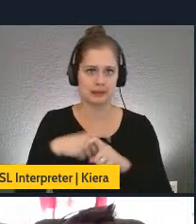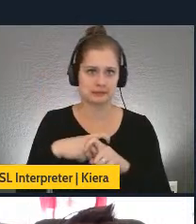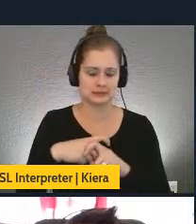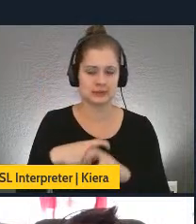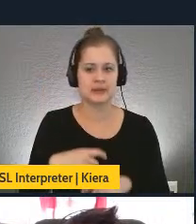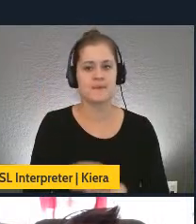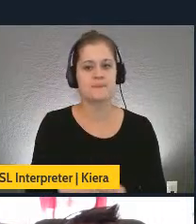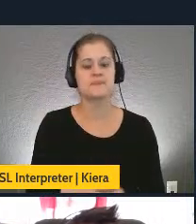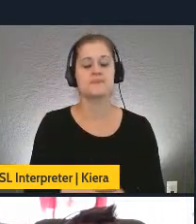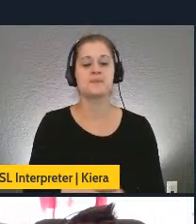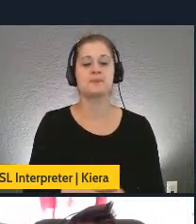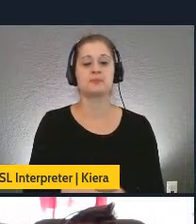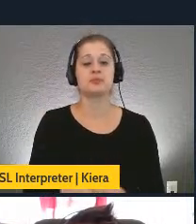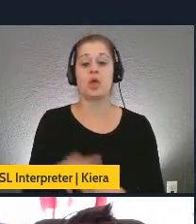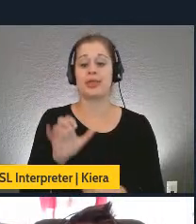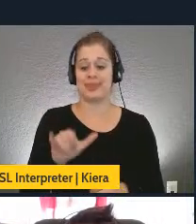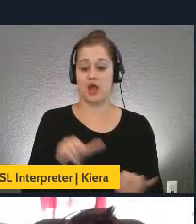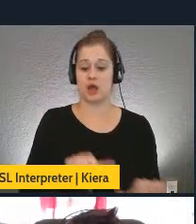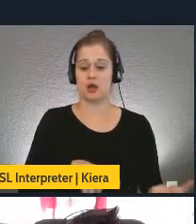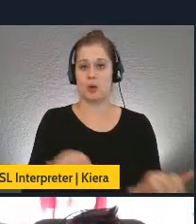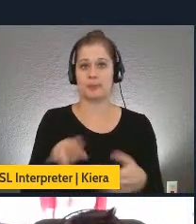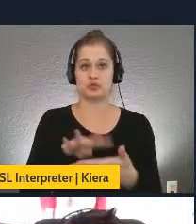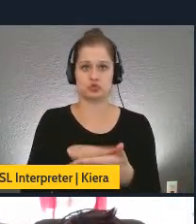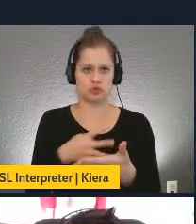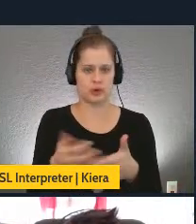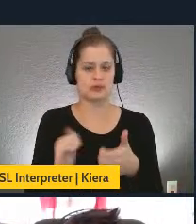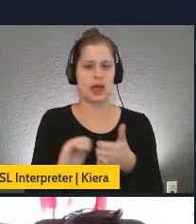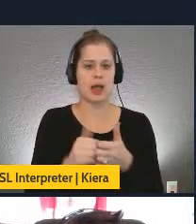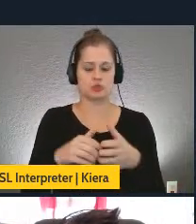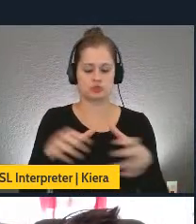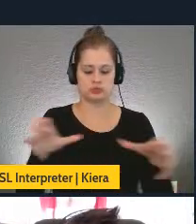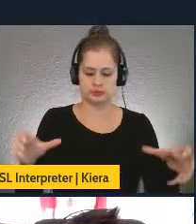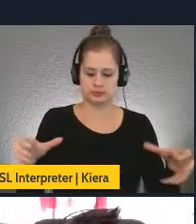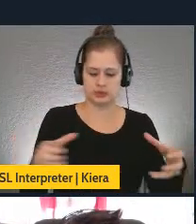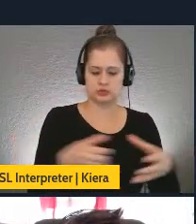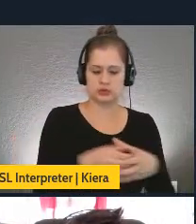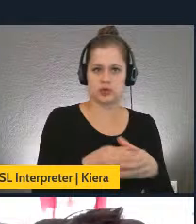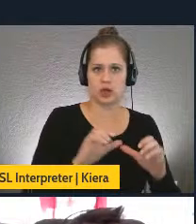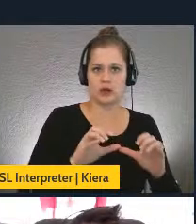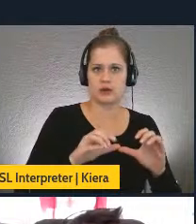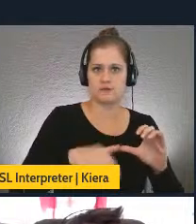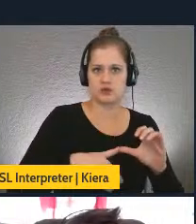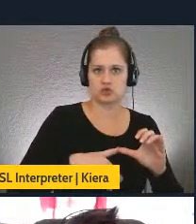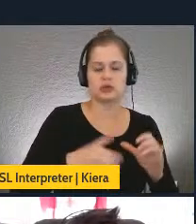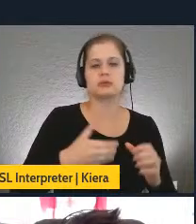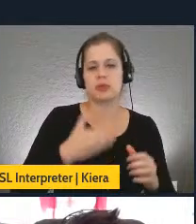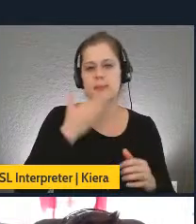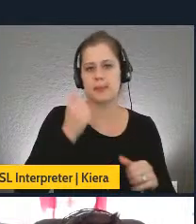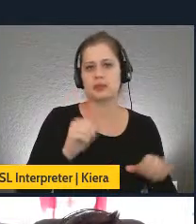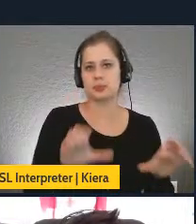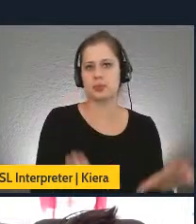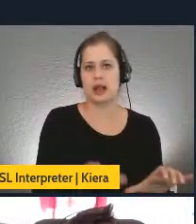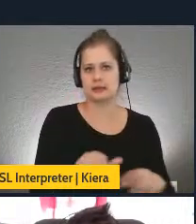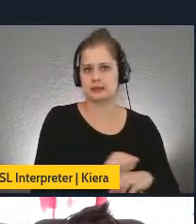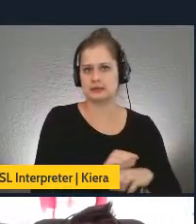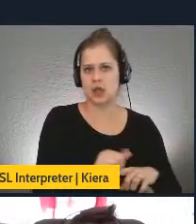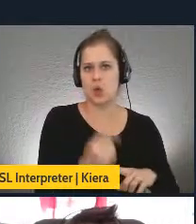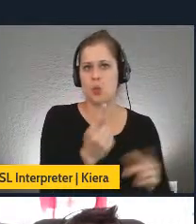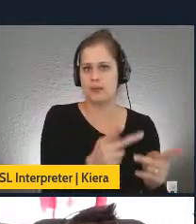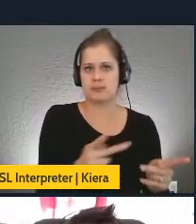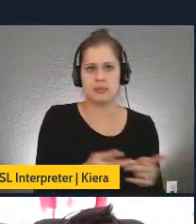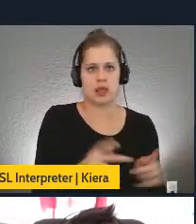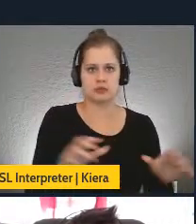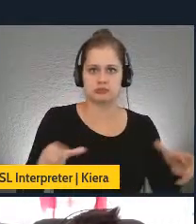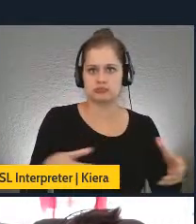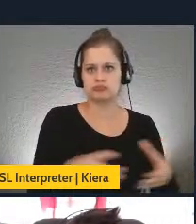And so this common chart is a way to centralize conventions and best practices just in one place. And so